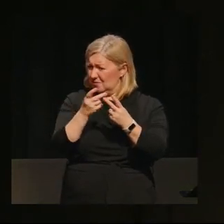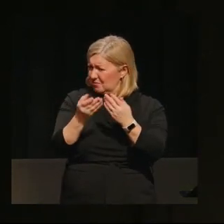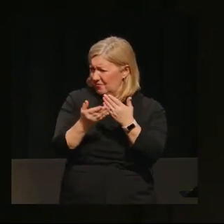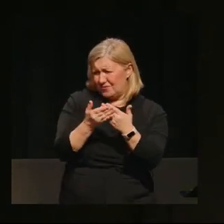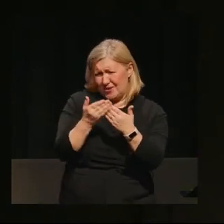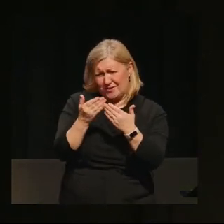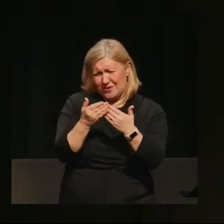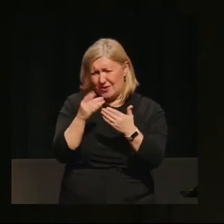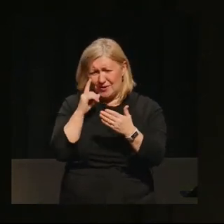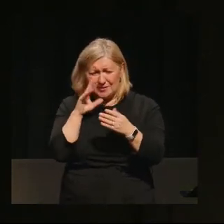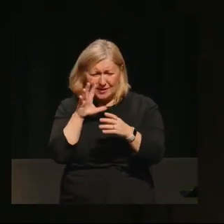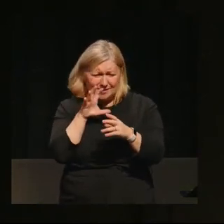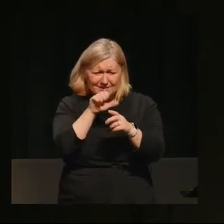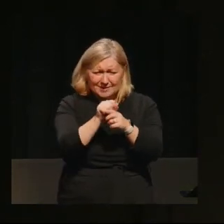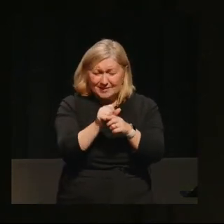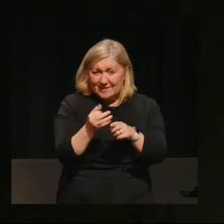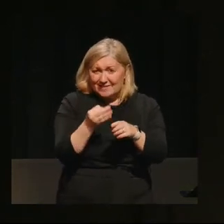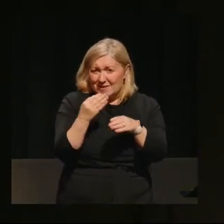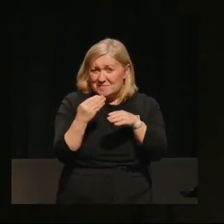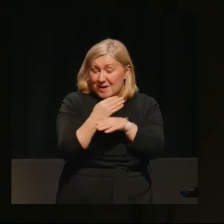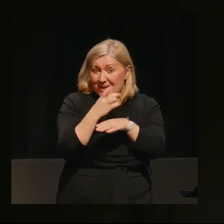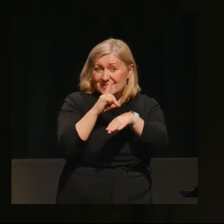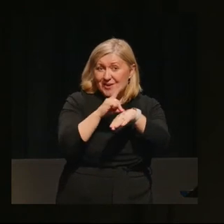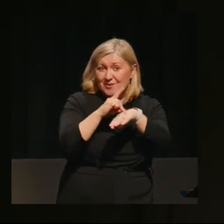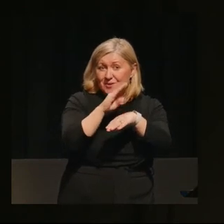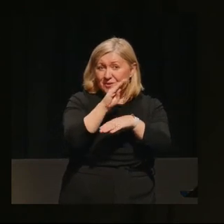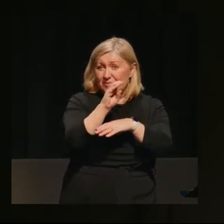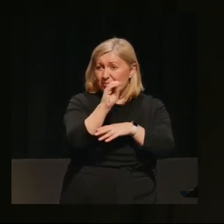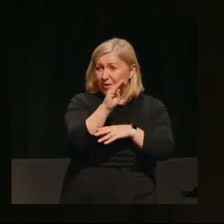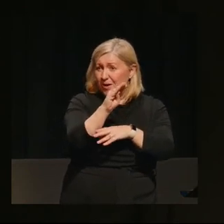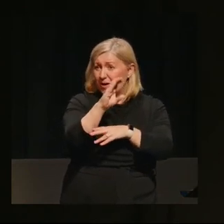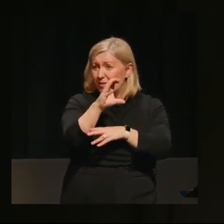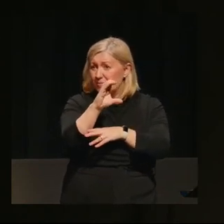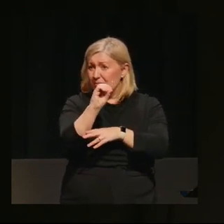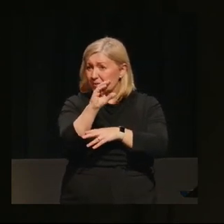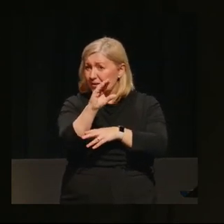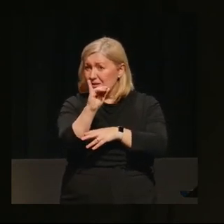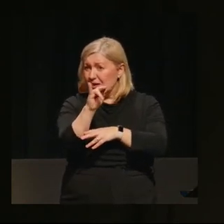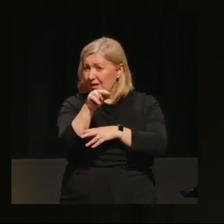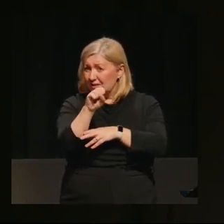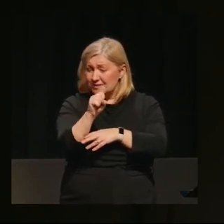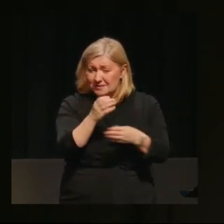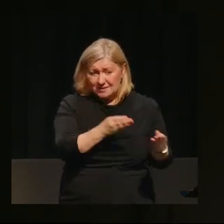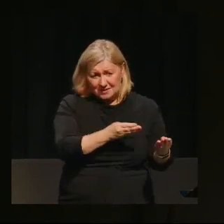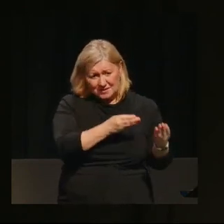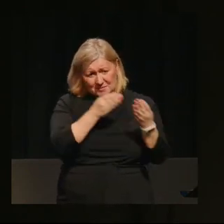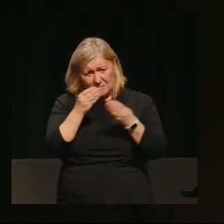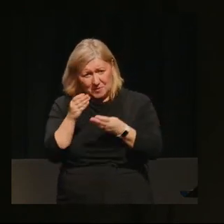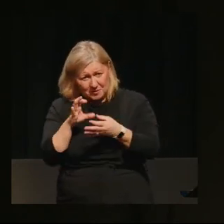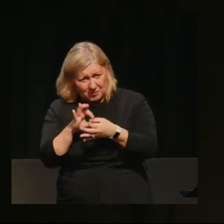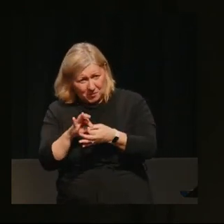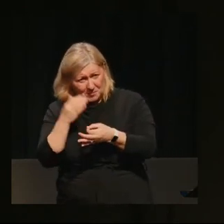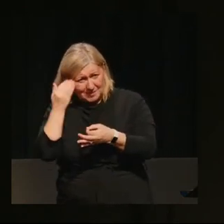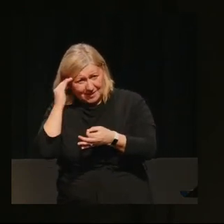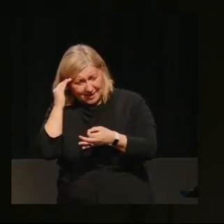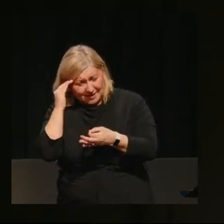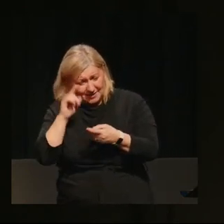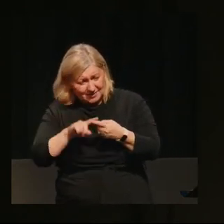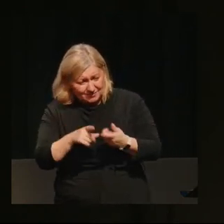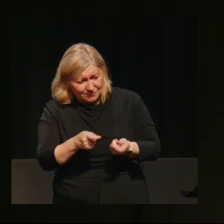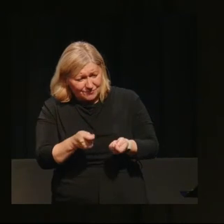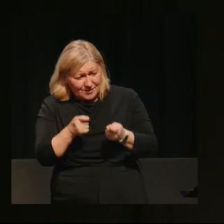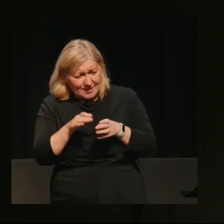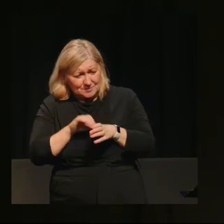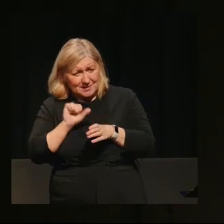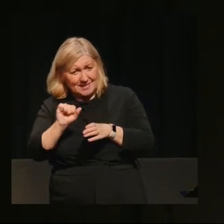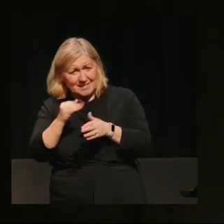camp by Dr. Bob Collis, who brought them back to Ireland and reared them with his own family. Survivors